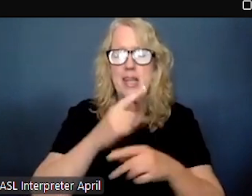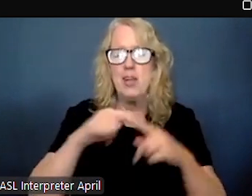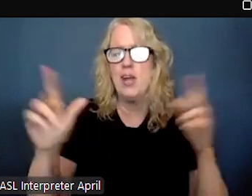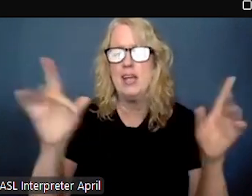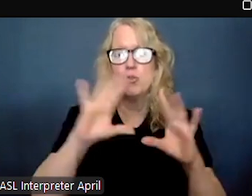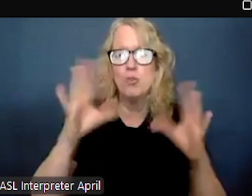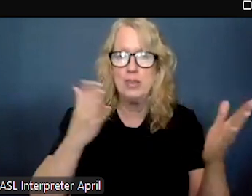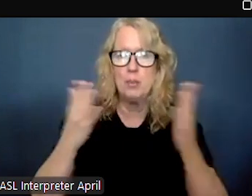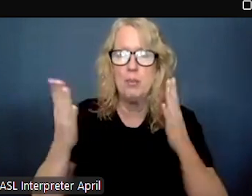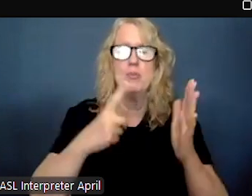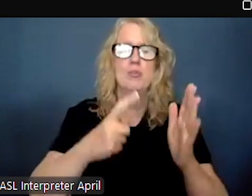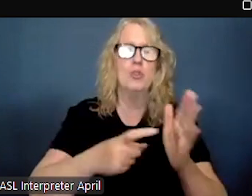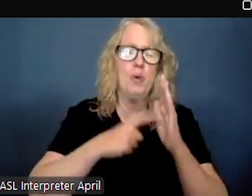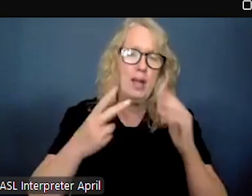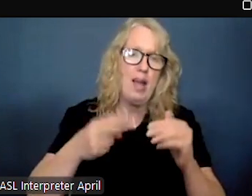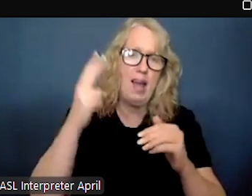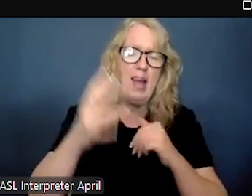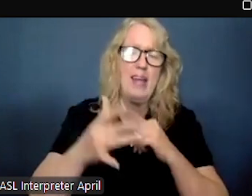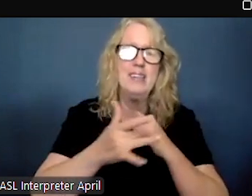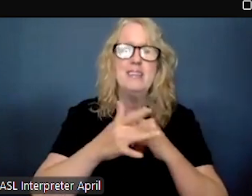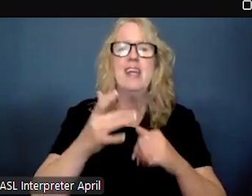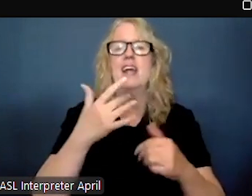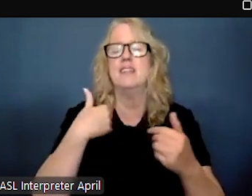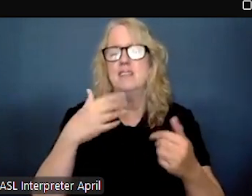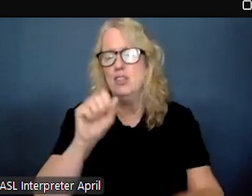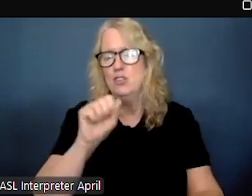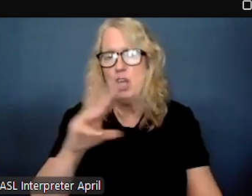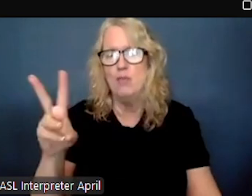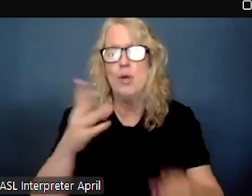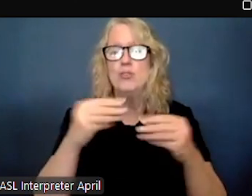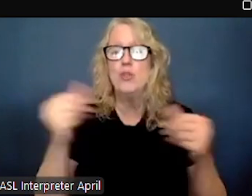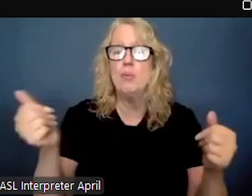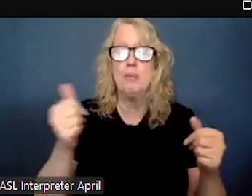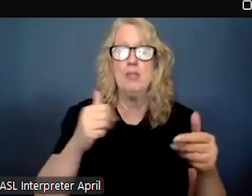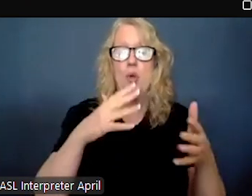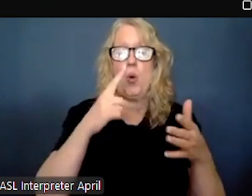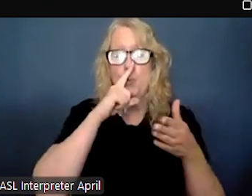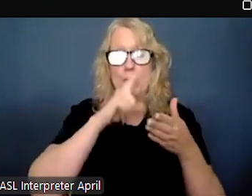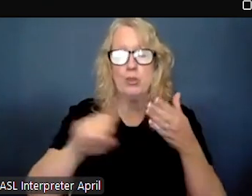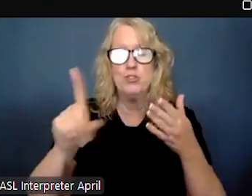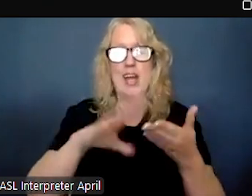services requires high-tech software solutions. So we'll check all that